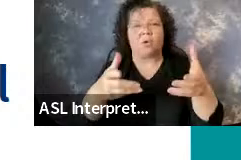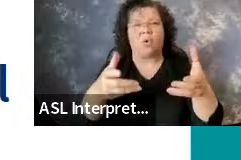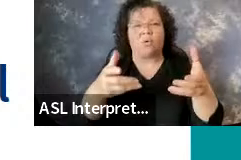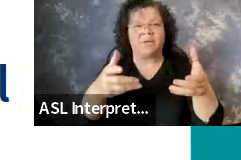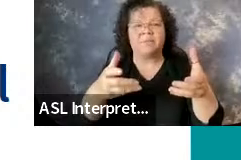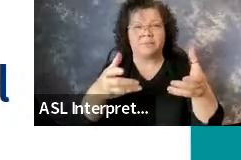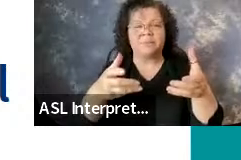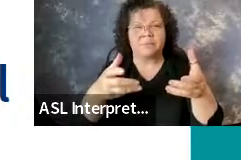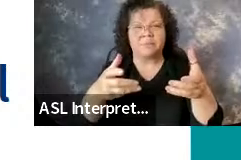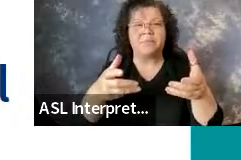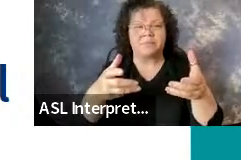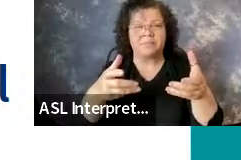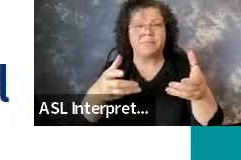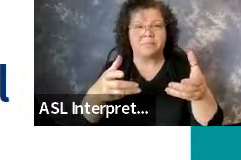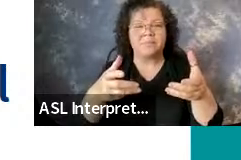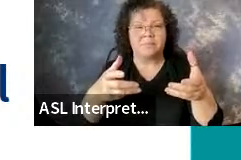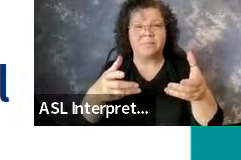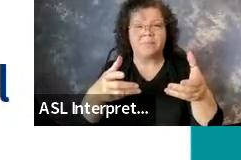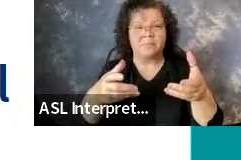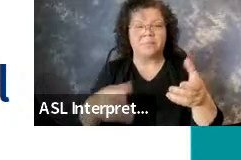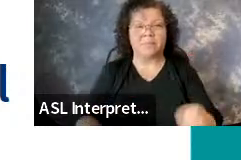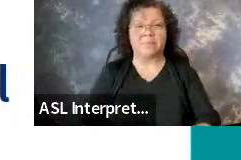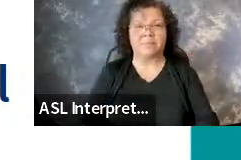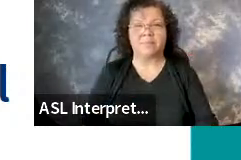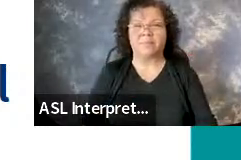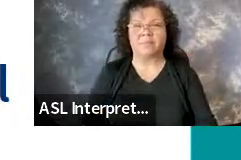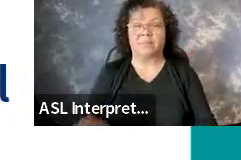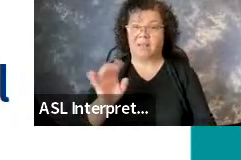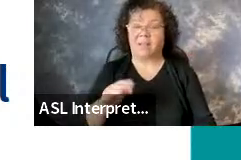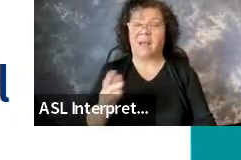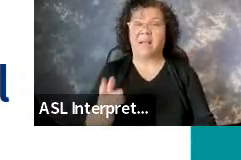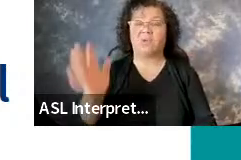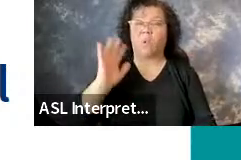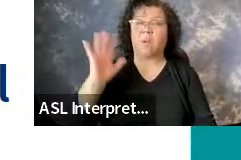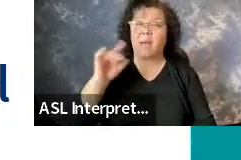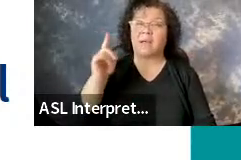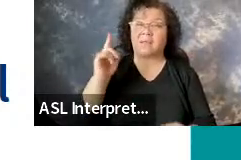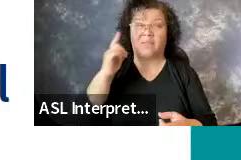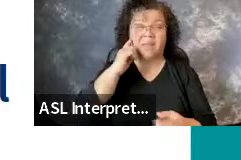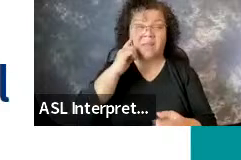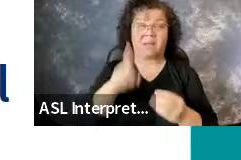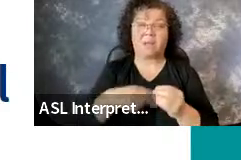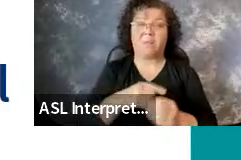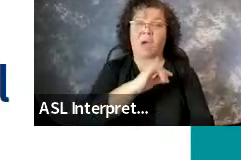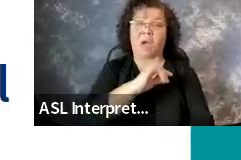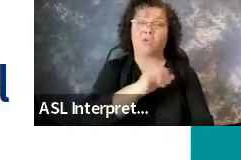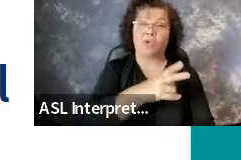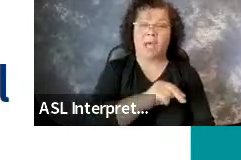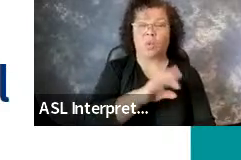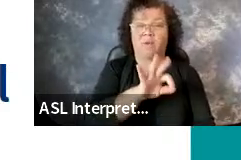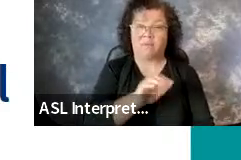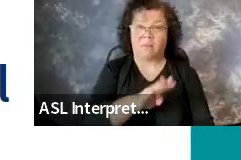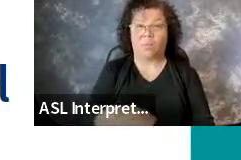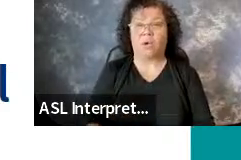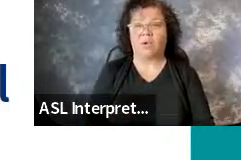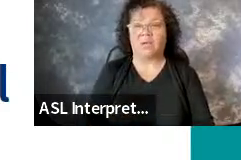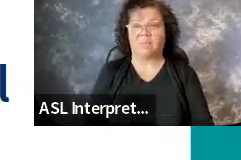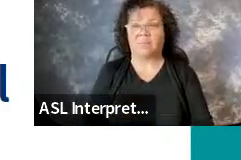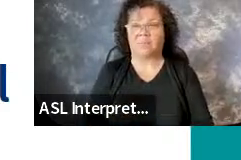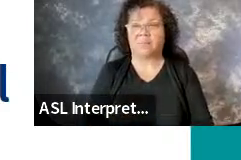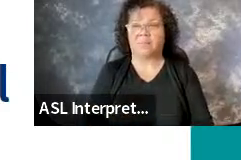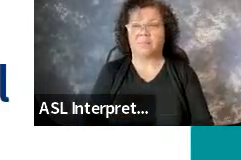Which I know it's going the way back time machine to January and February. We'll do them in categories like that.